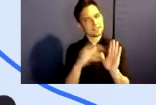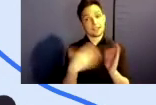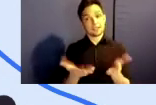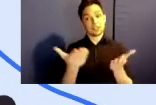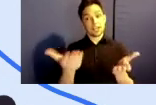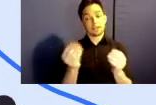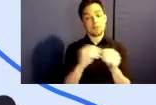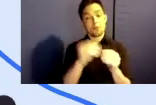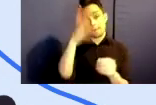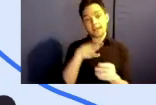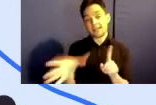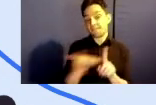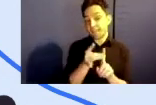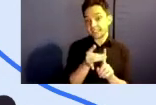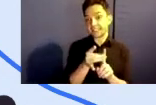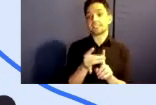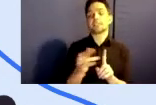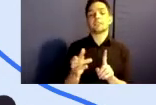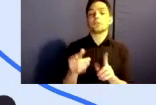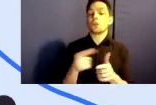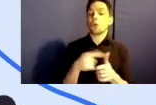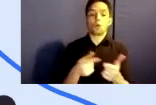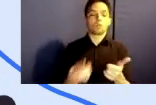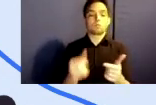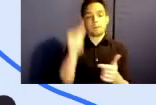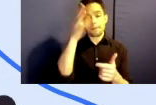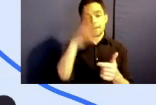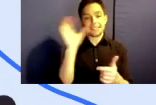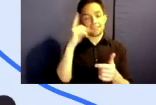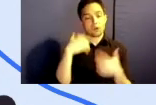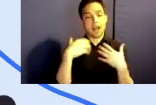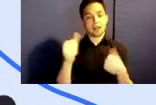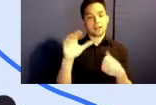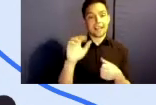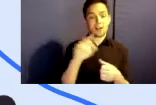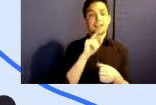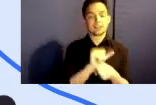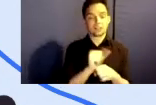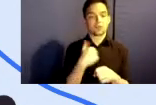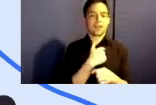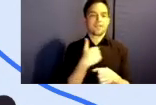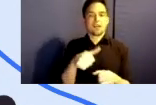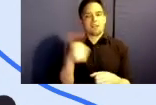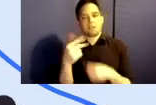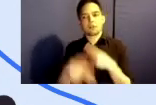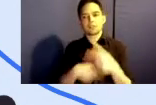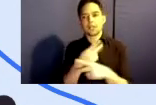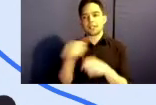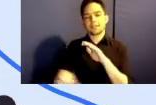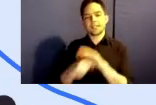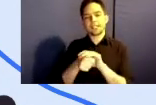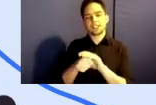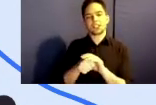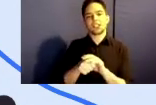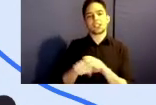who are affected, or is it suggesting that it's men who are seeking out healthcare? And actually we have another kind of hidden shadow